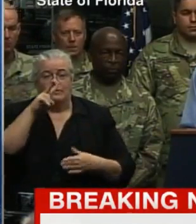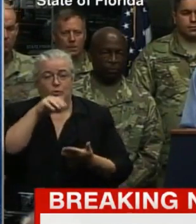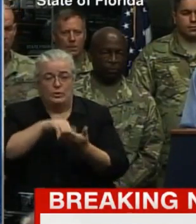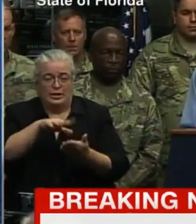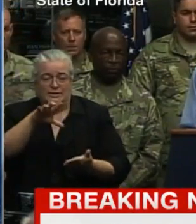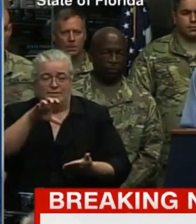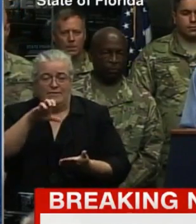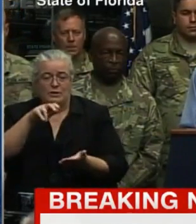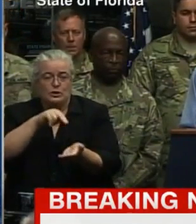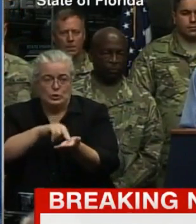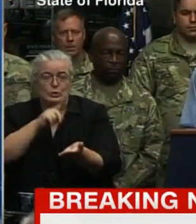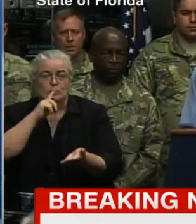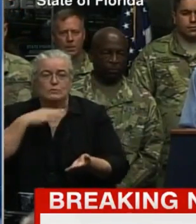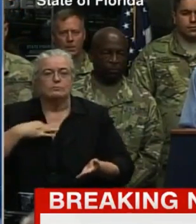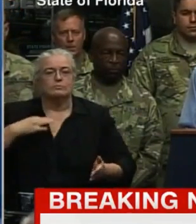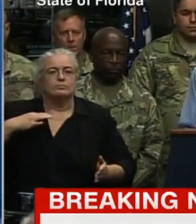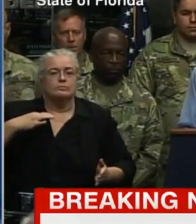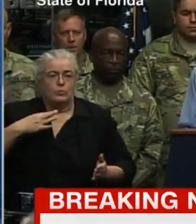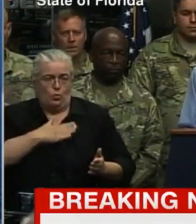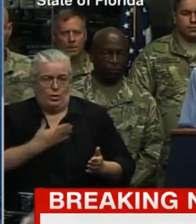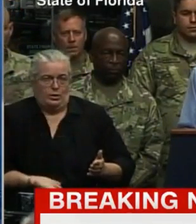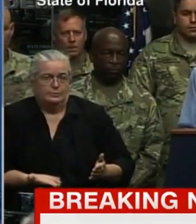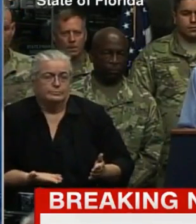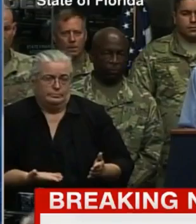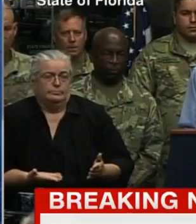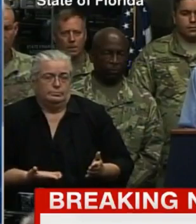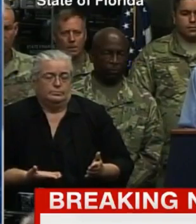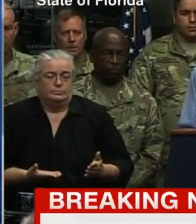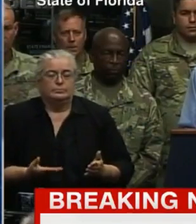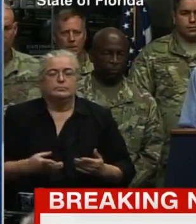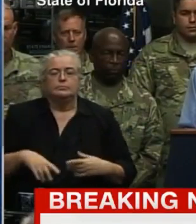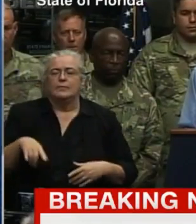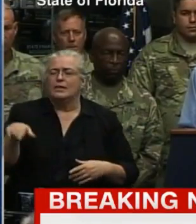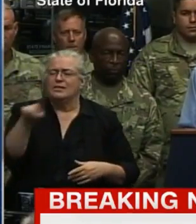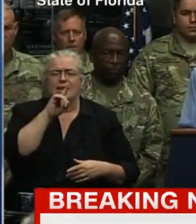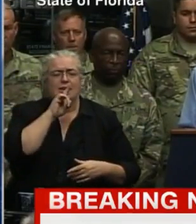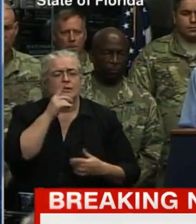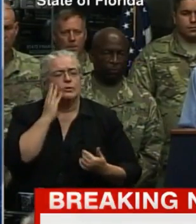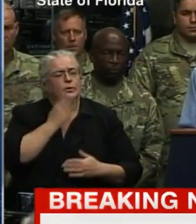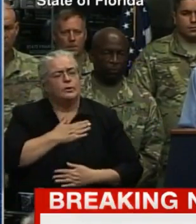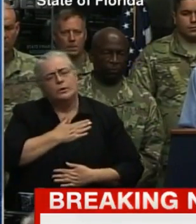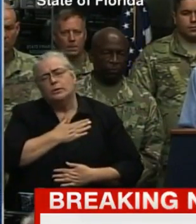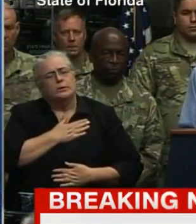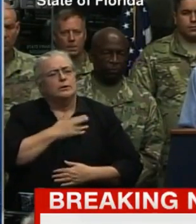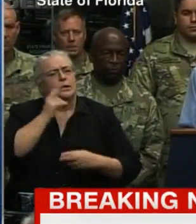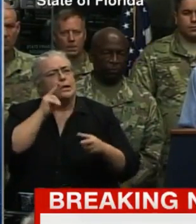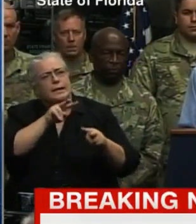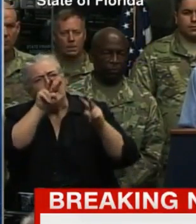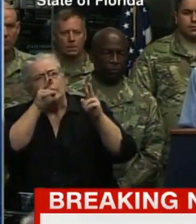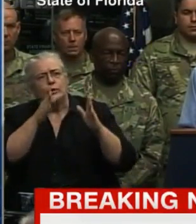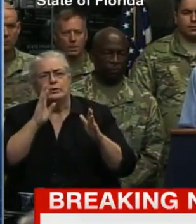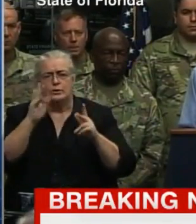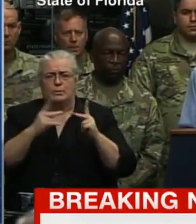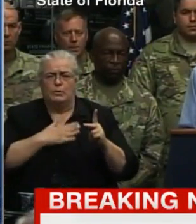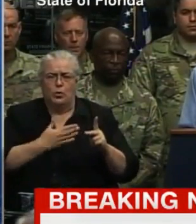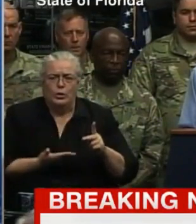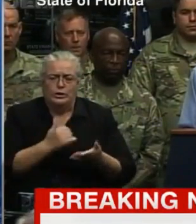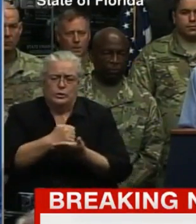already responded. Those who respond to this need are heroes to our neighbors with special needs, and we are so grateful to